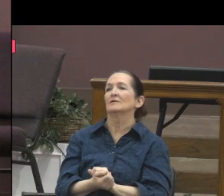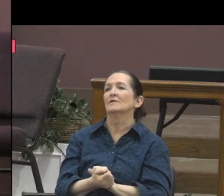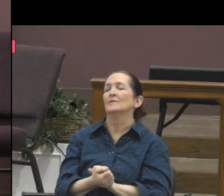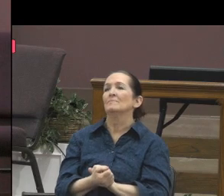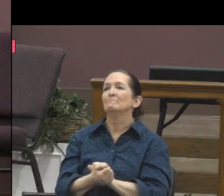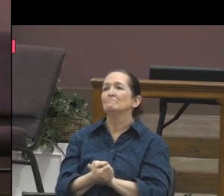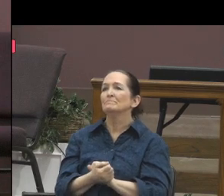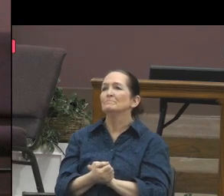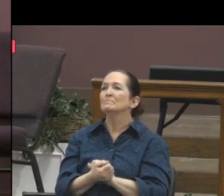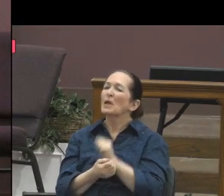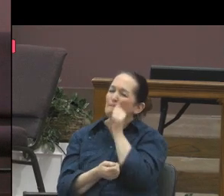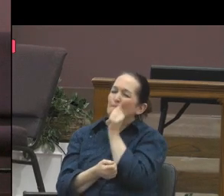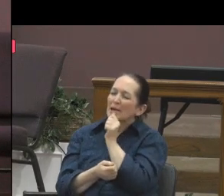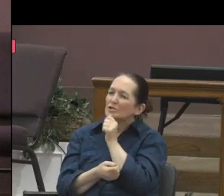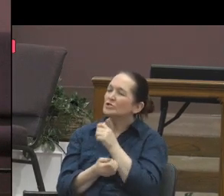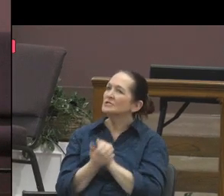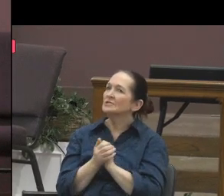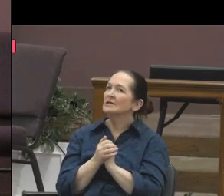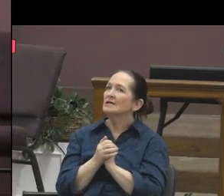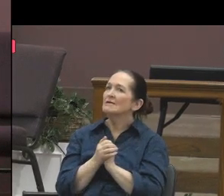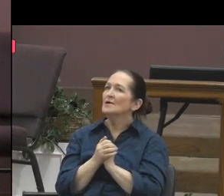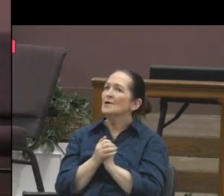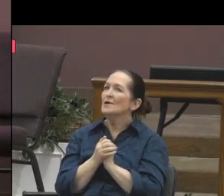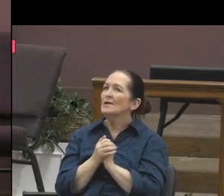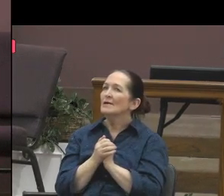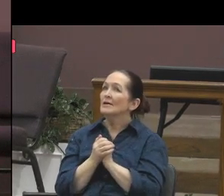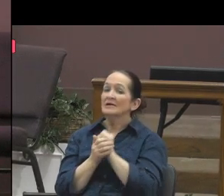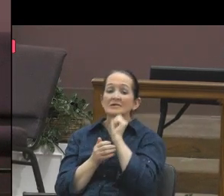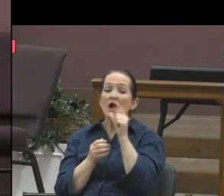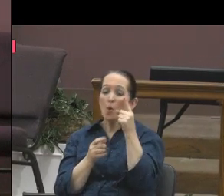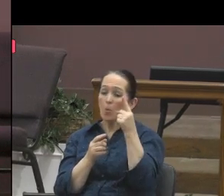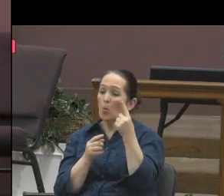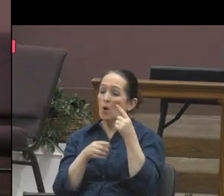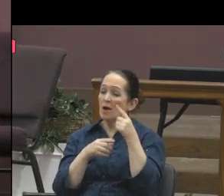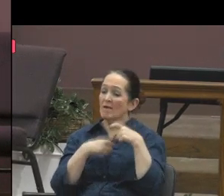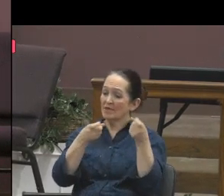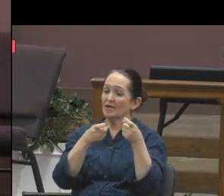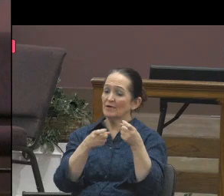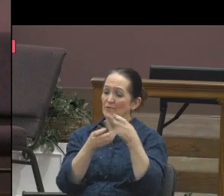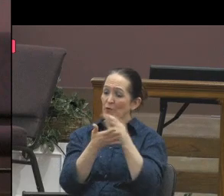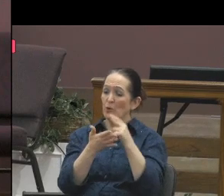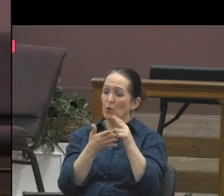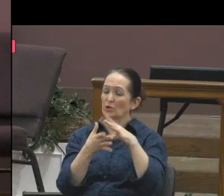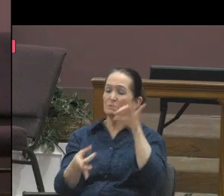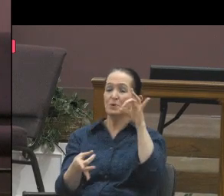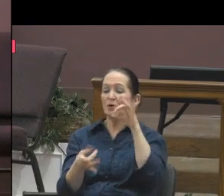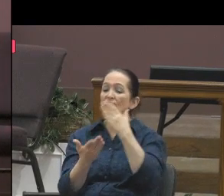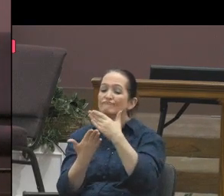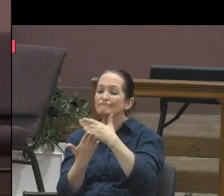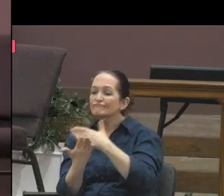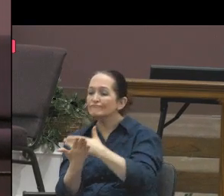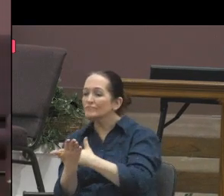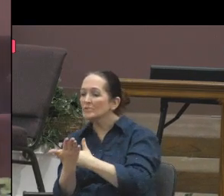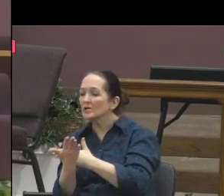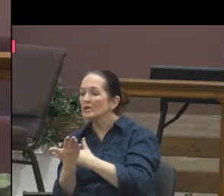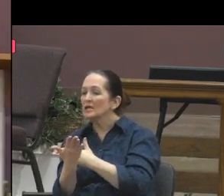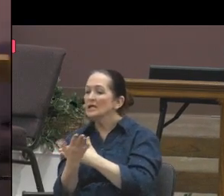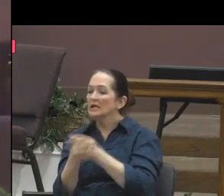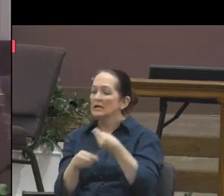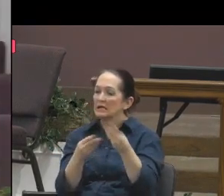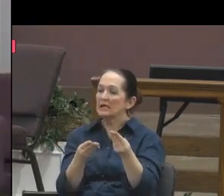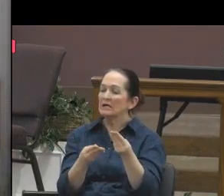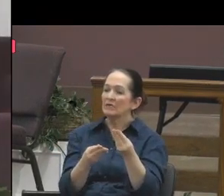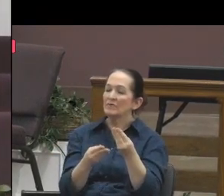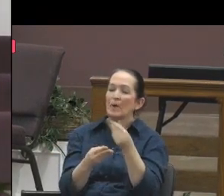You know, patience isn't one of the gifts of the Holy Spirit that's listed in the Bible as he grants